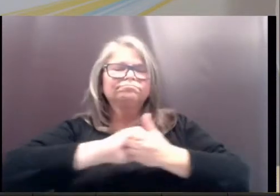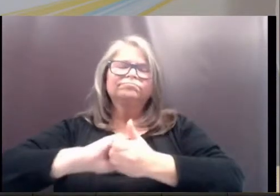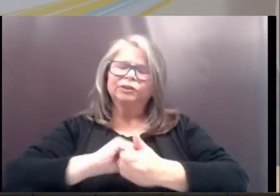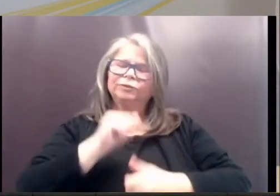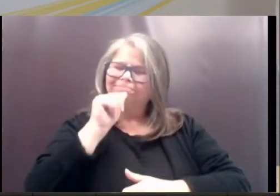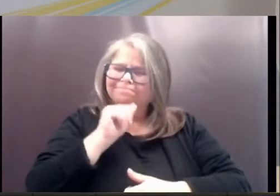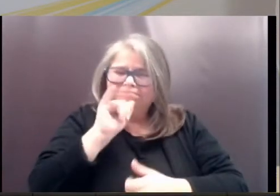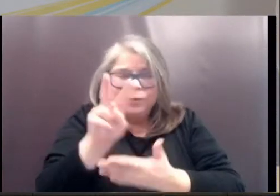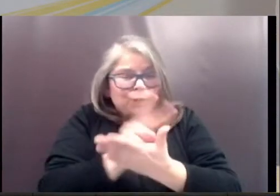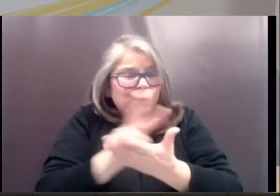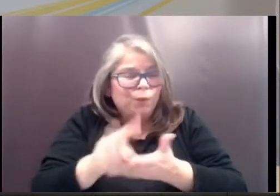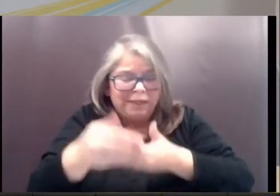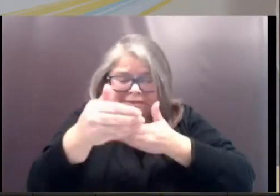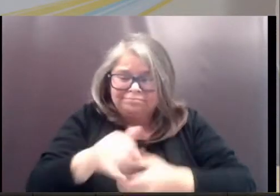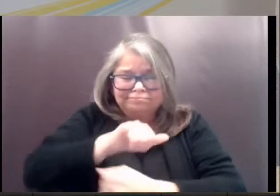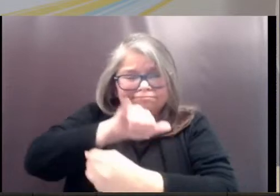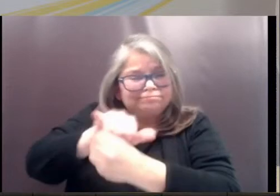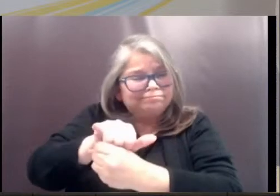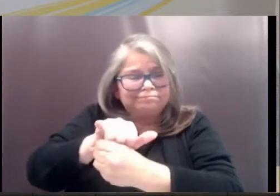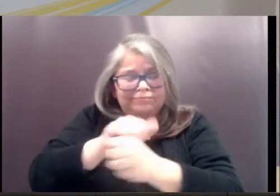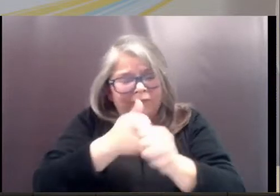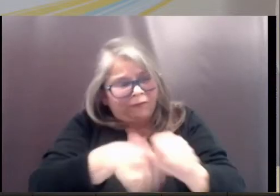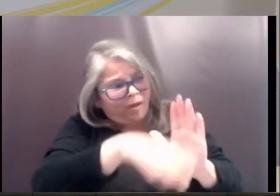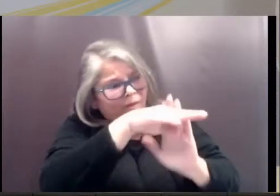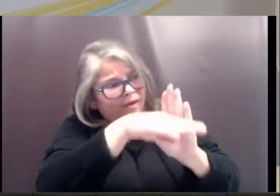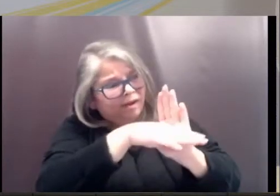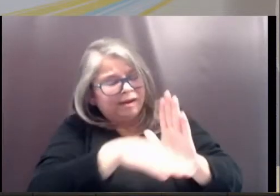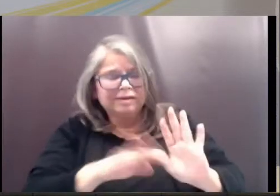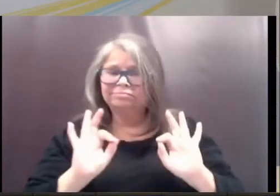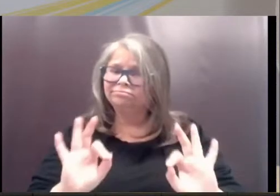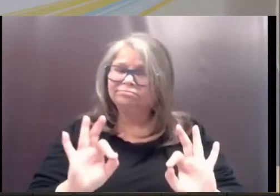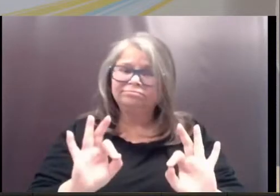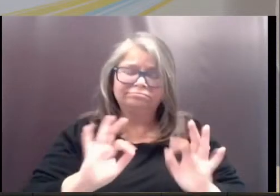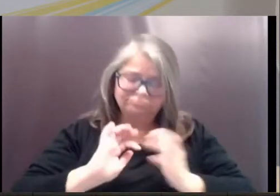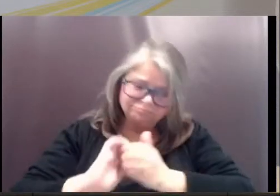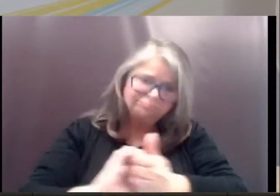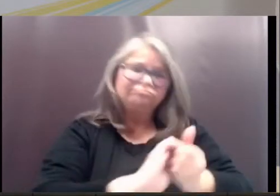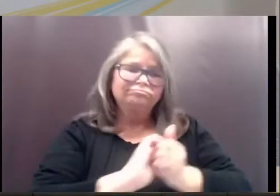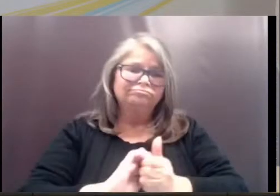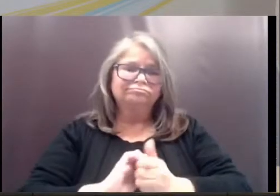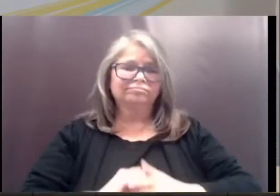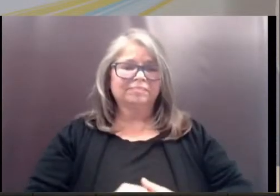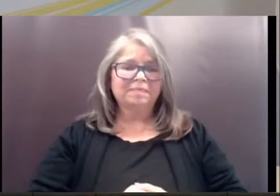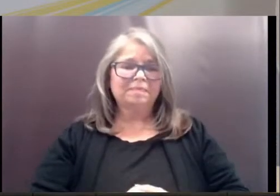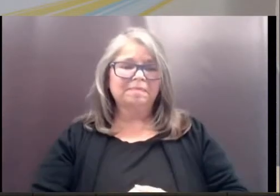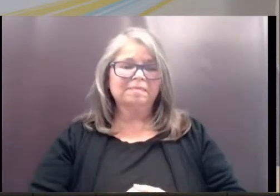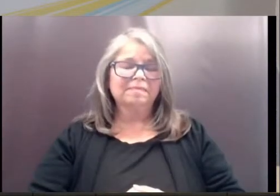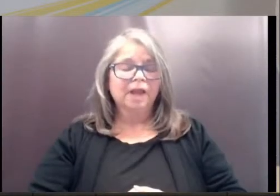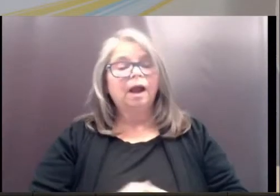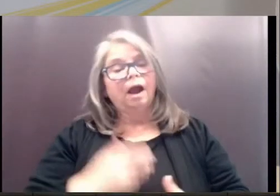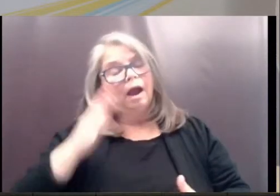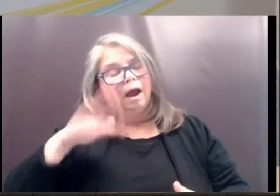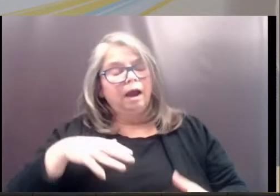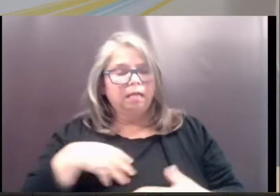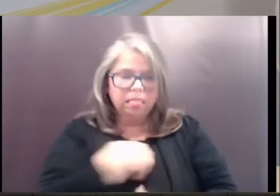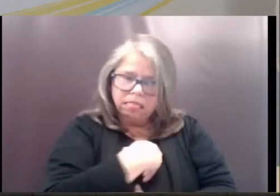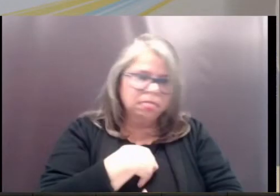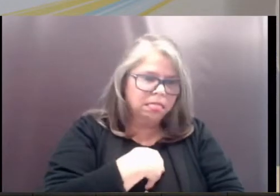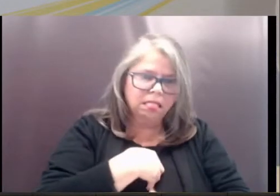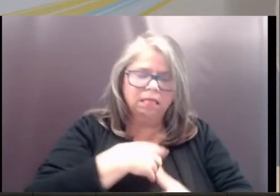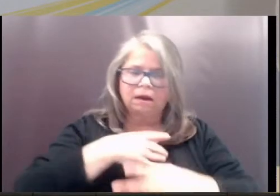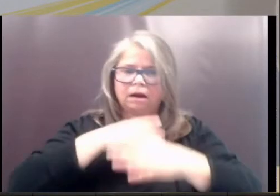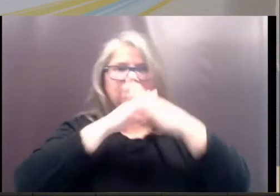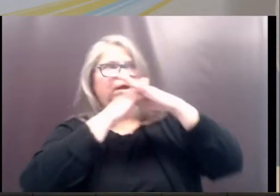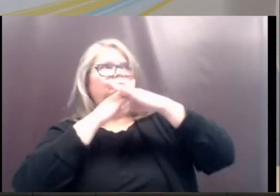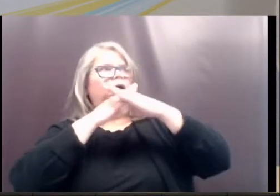breaker rules. I know these measures are challenging and disruptive to all Islanders. And events that